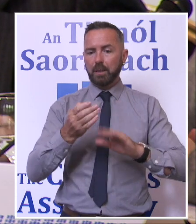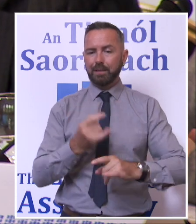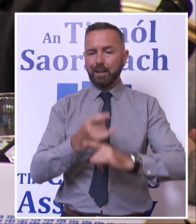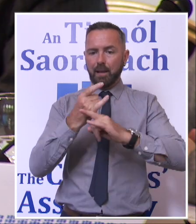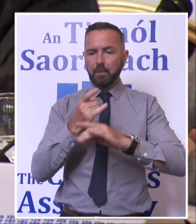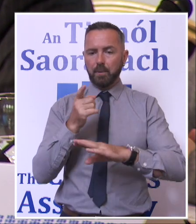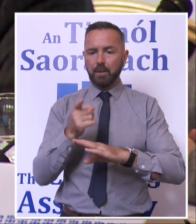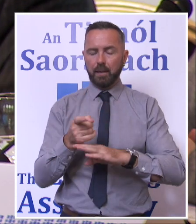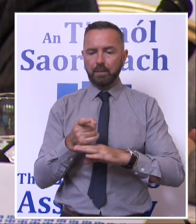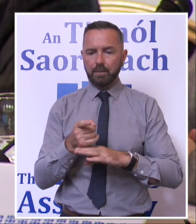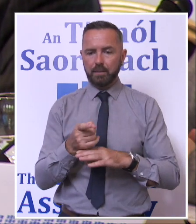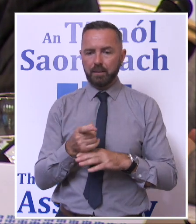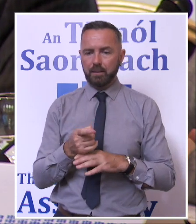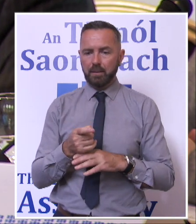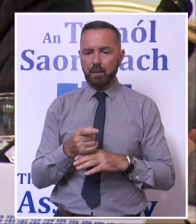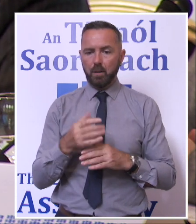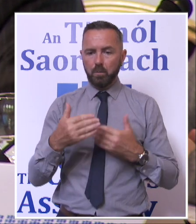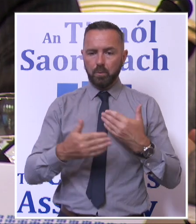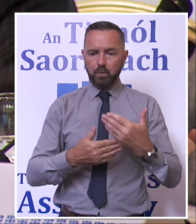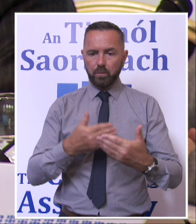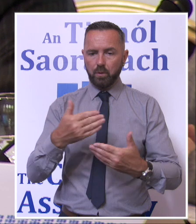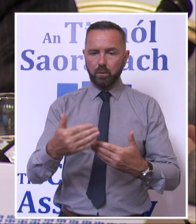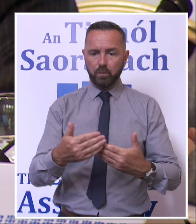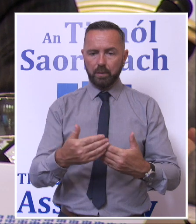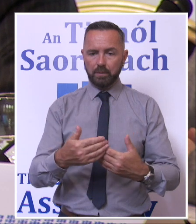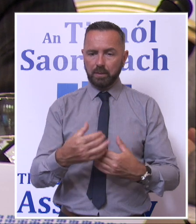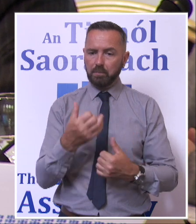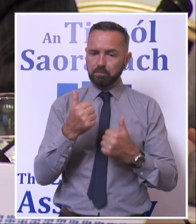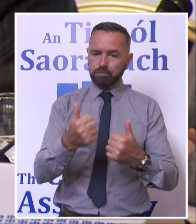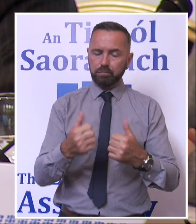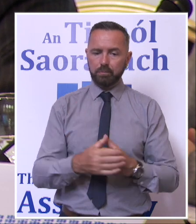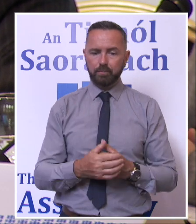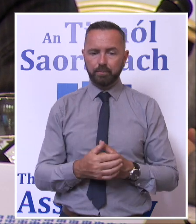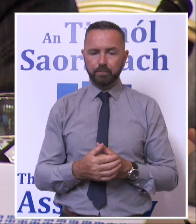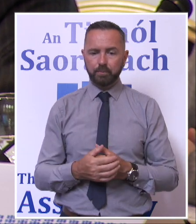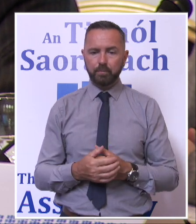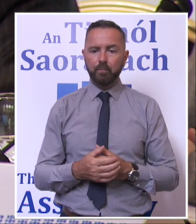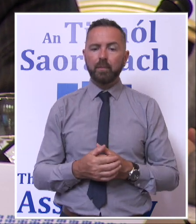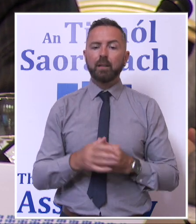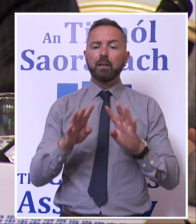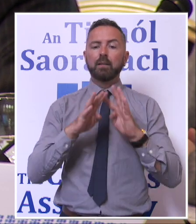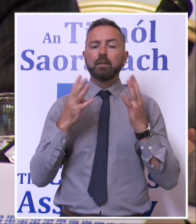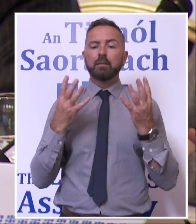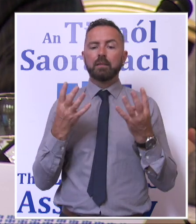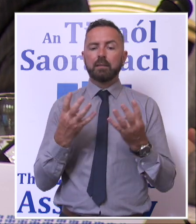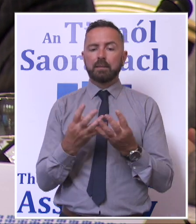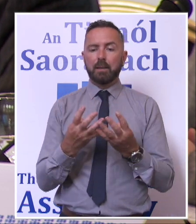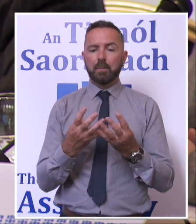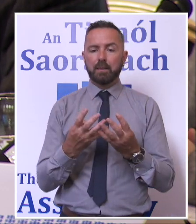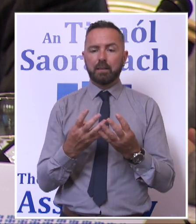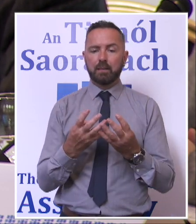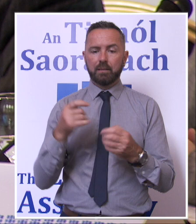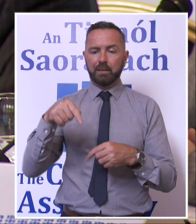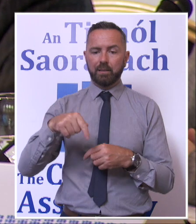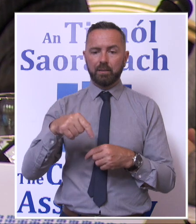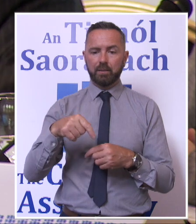that progress neatly. So as an assembly, you'll have gathered from the contributions the importance of sort of a